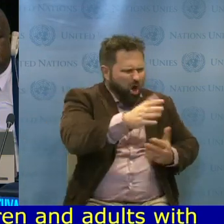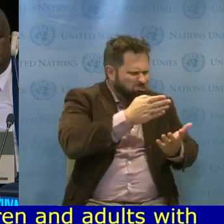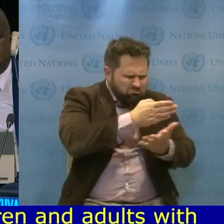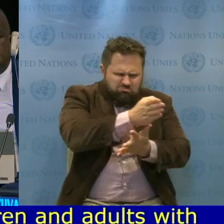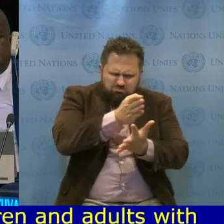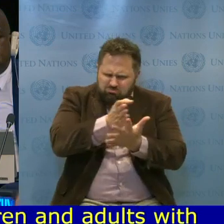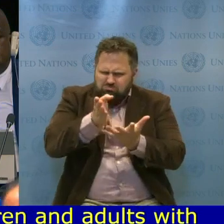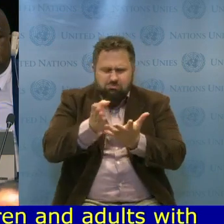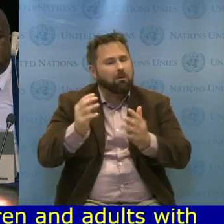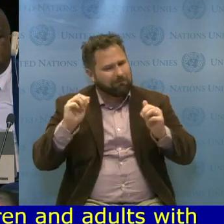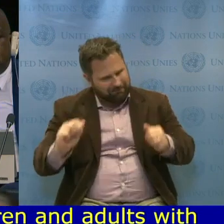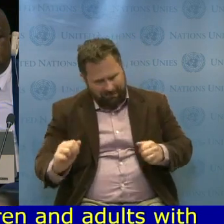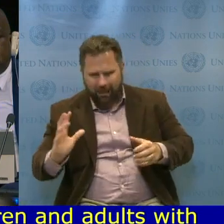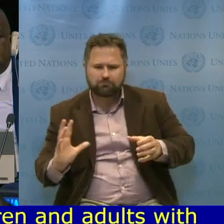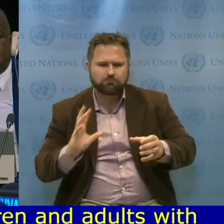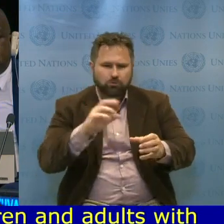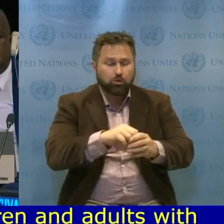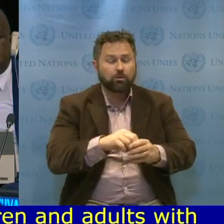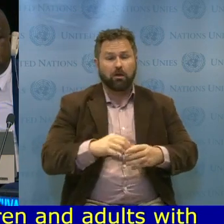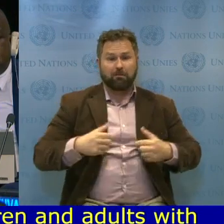with you what I've experienced.